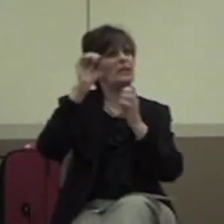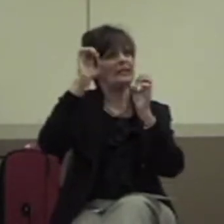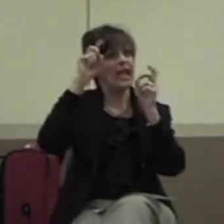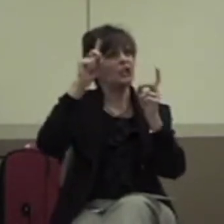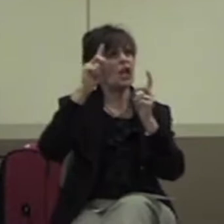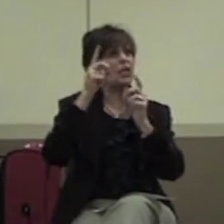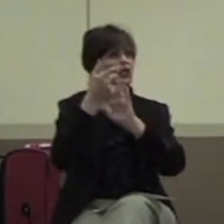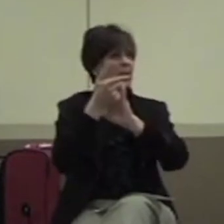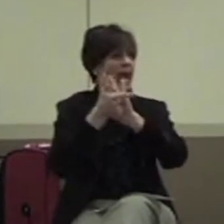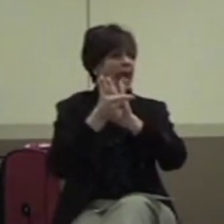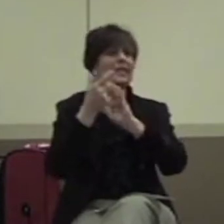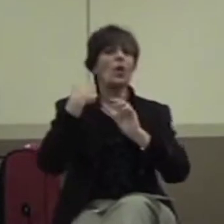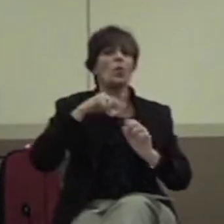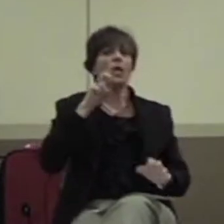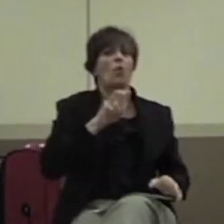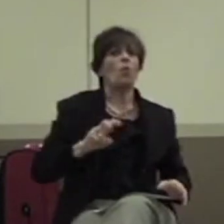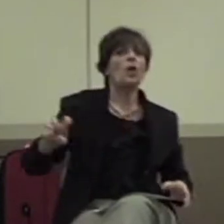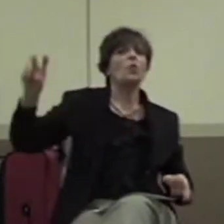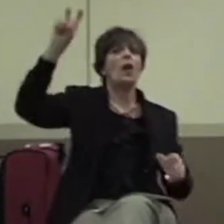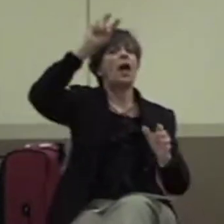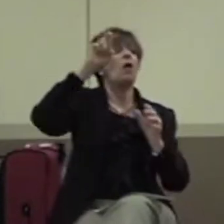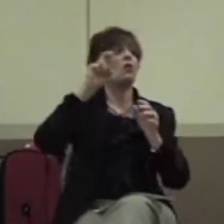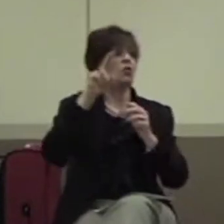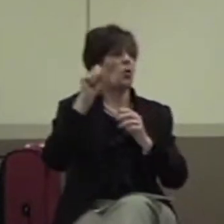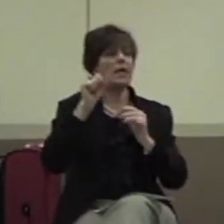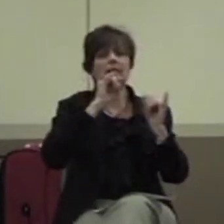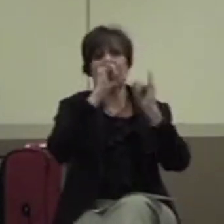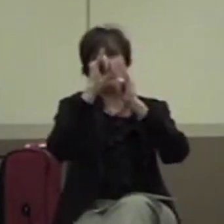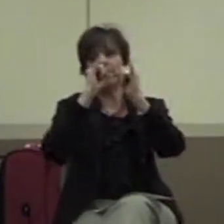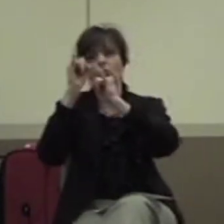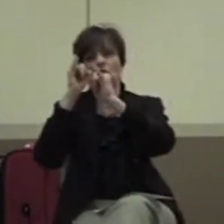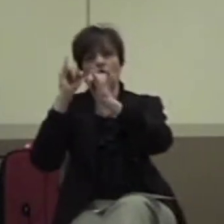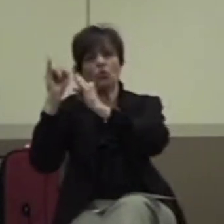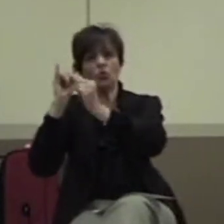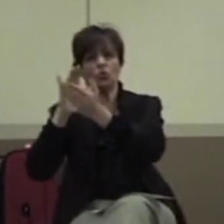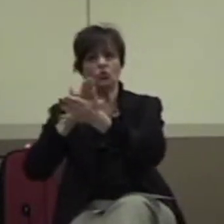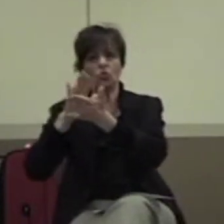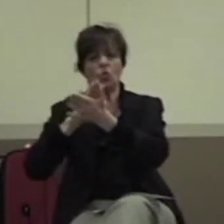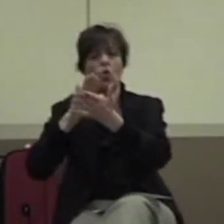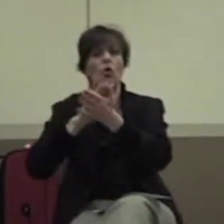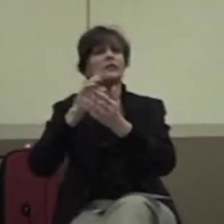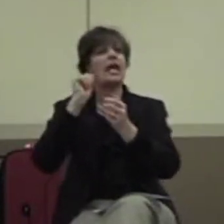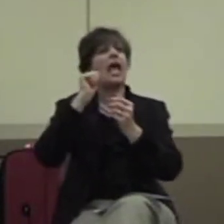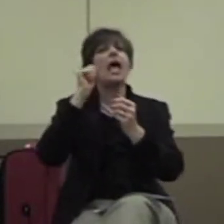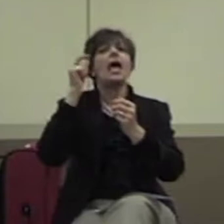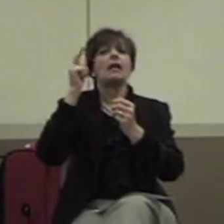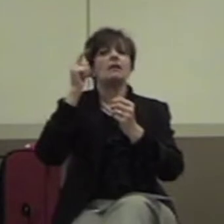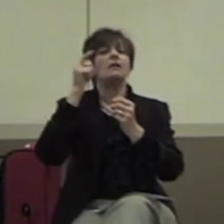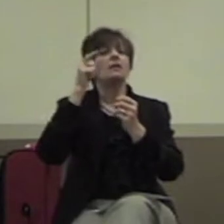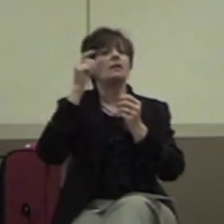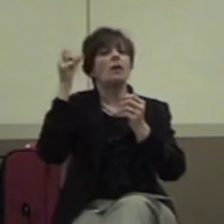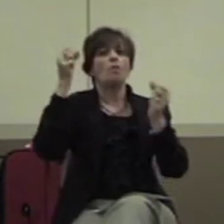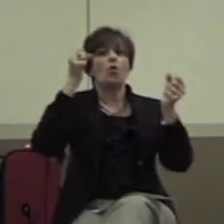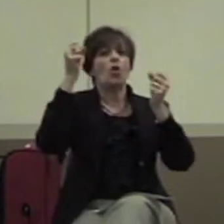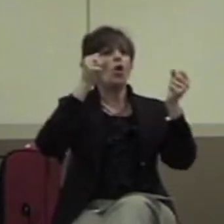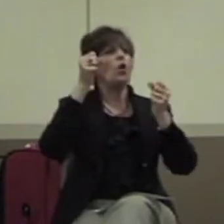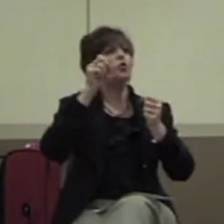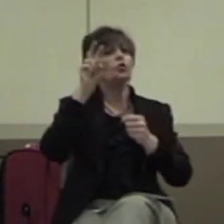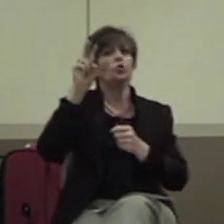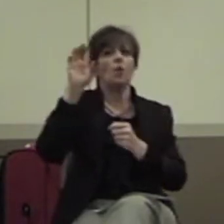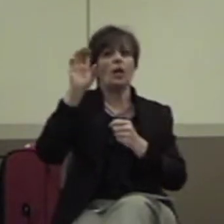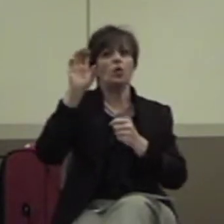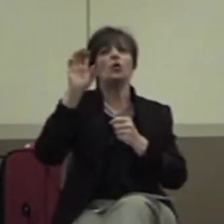And we went around the United States and we interviewed schools and we pulled 200 behavior